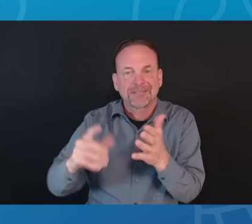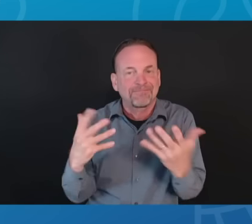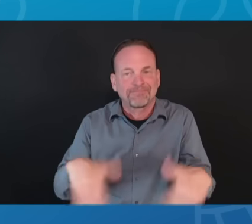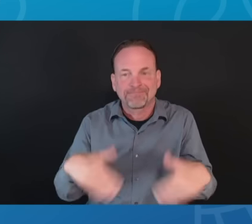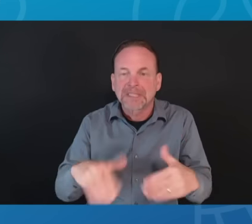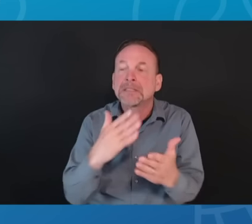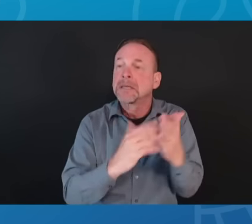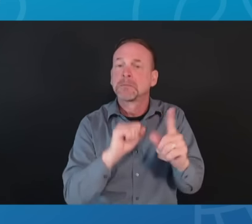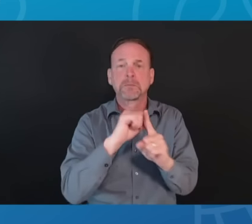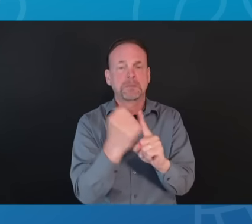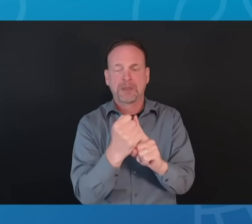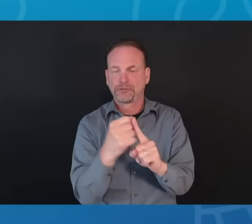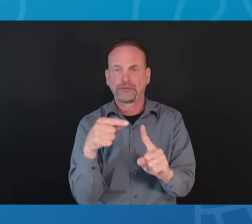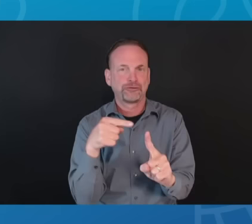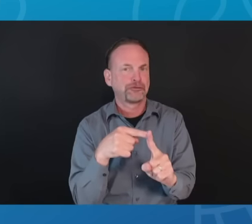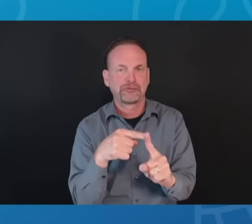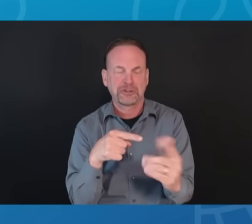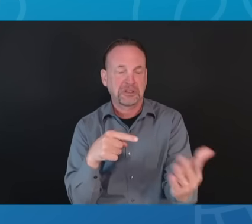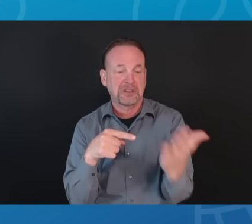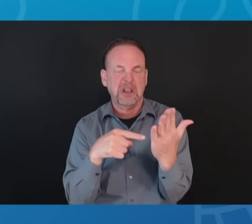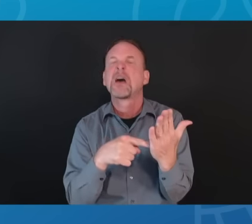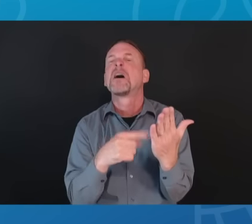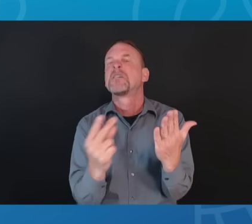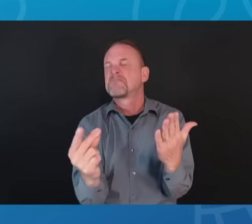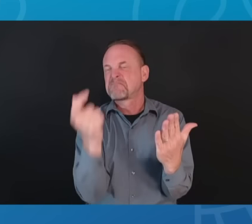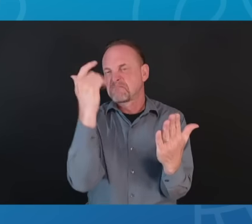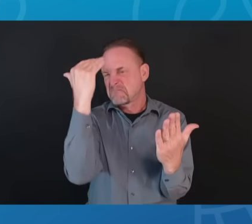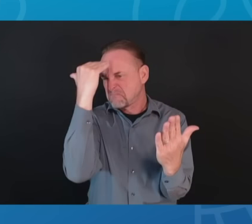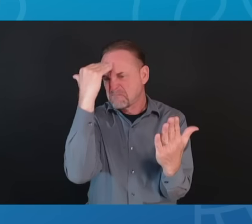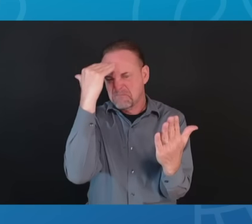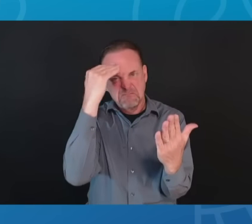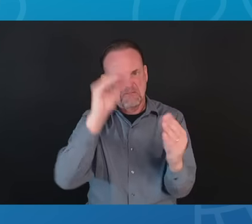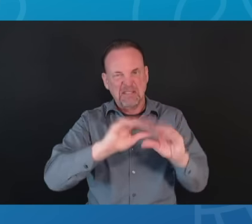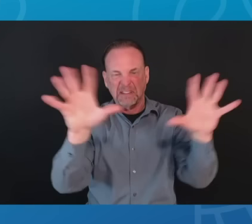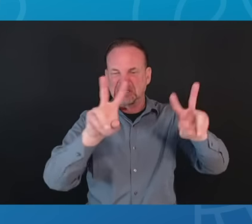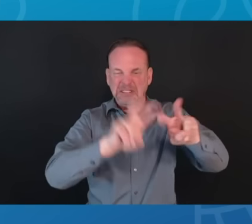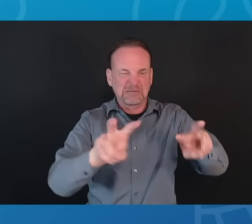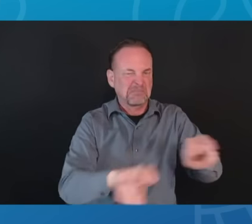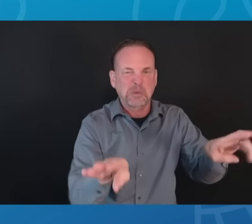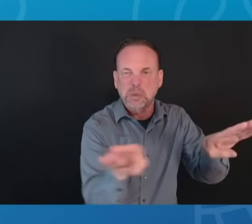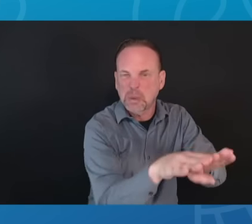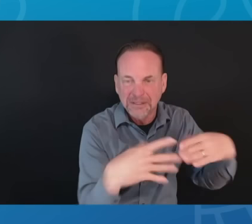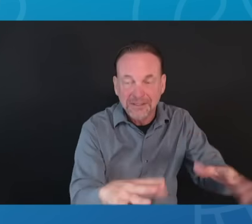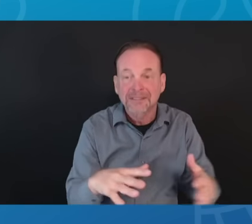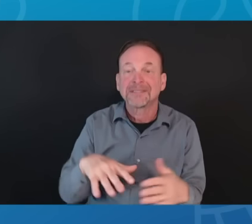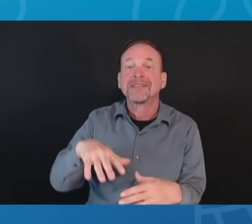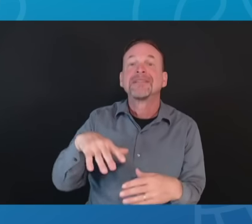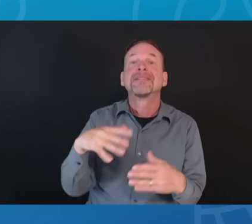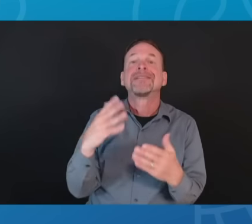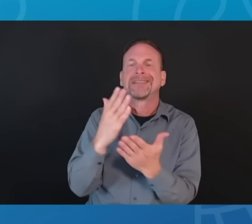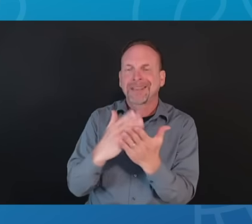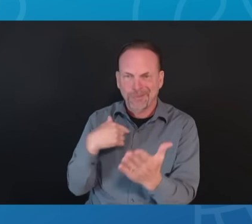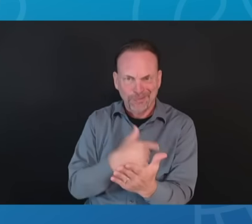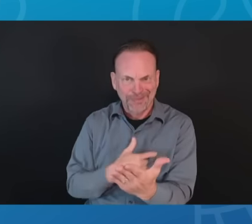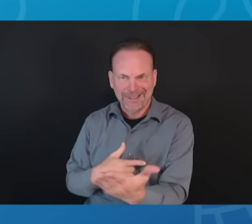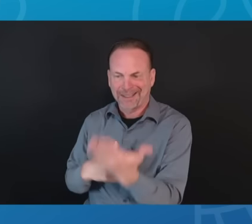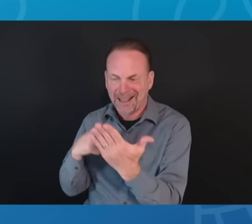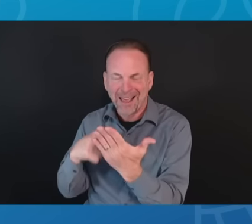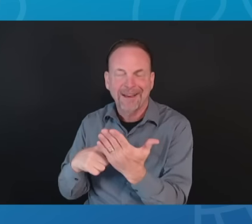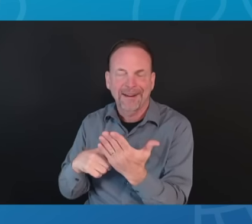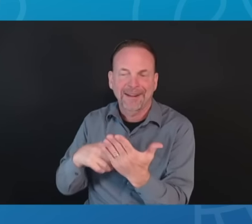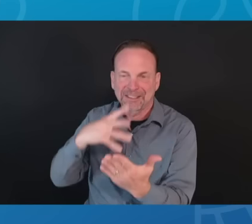of meriting further investigation, you can close those out and move along. And we have been able to look at a number of things and close those out and move along. That's been true going back months,